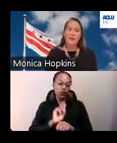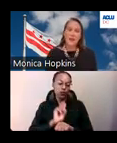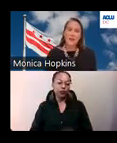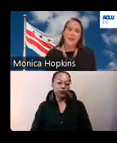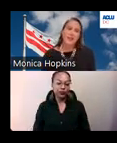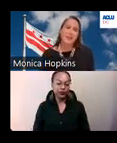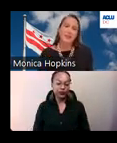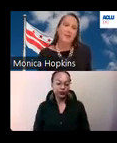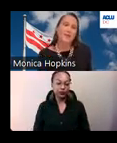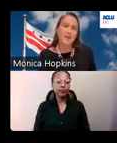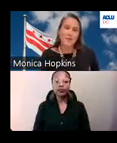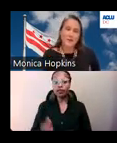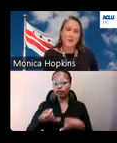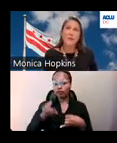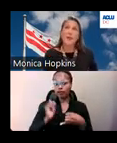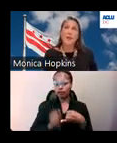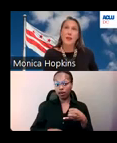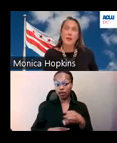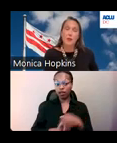Finally,